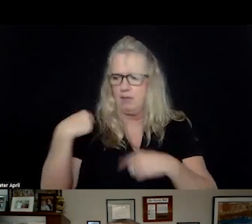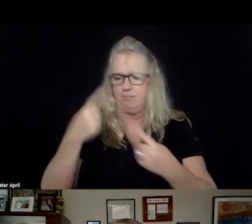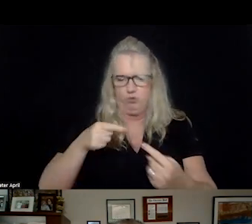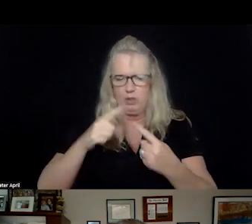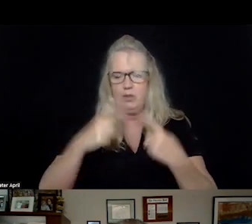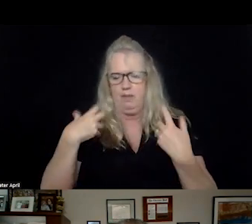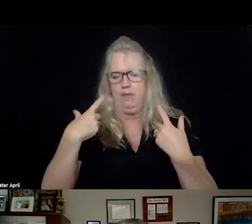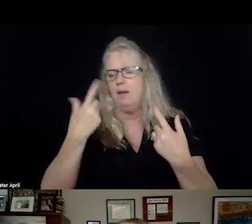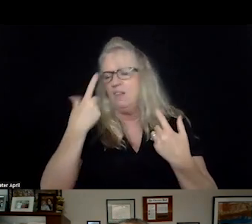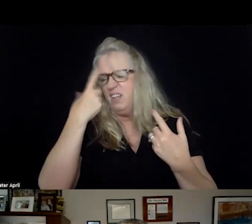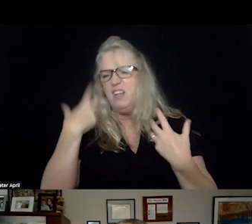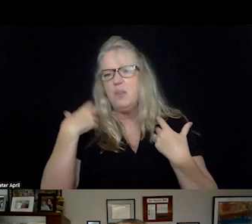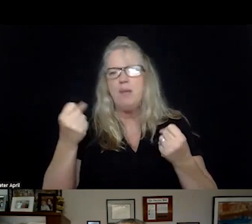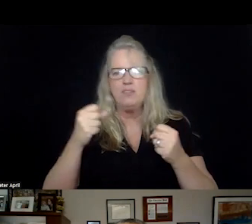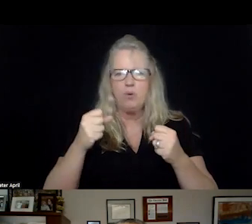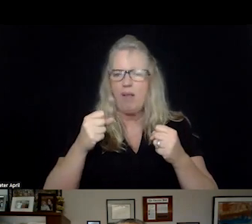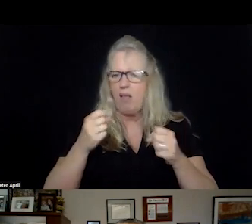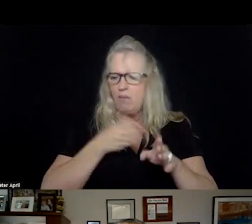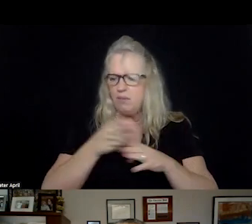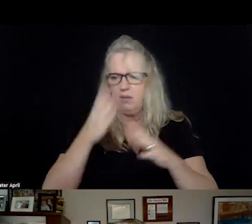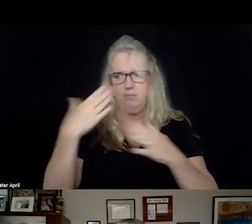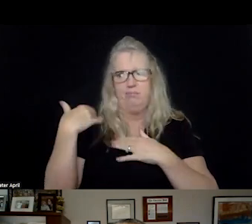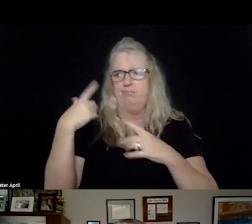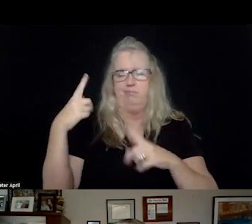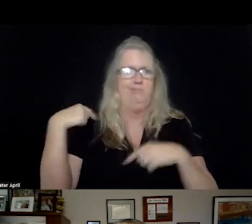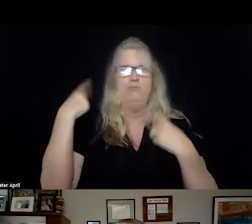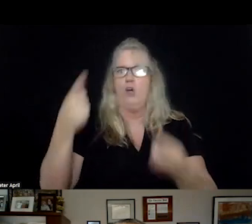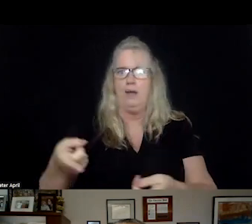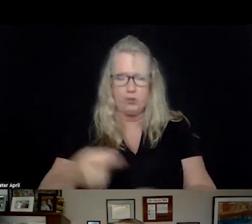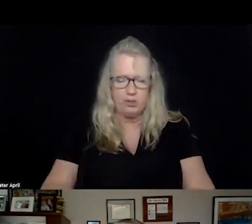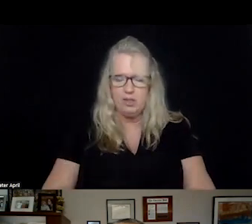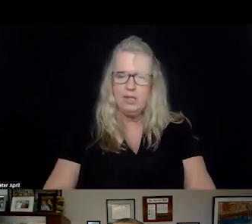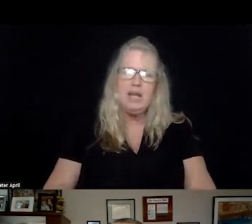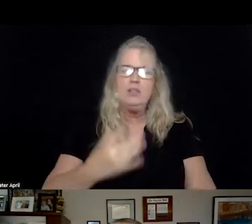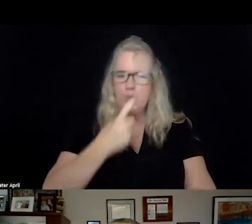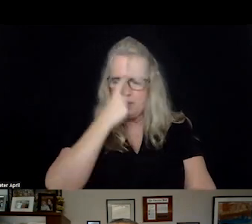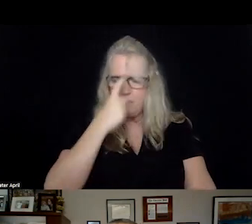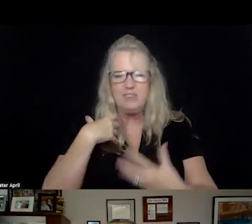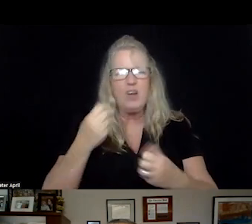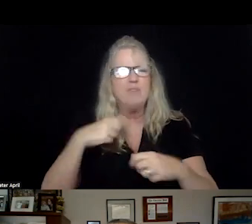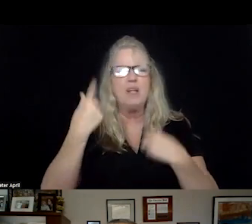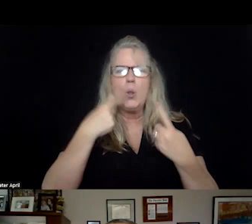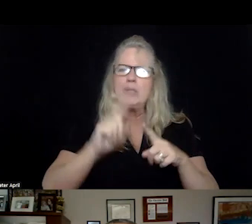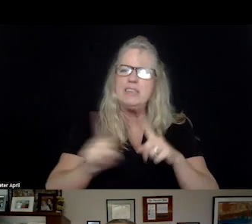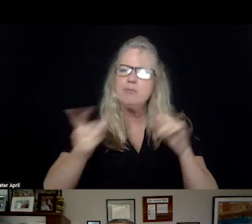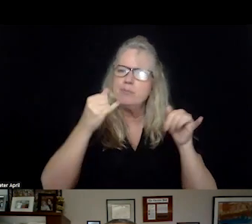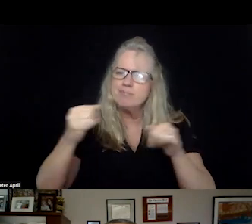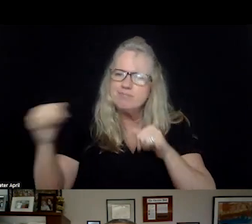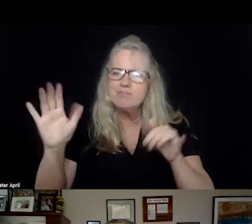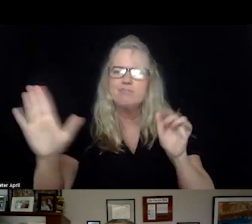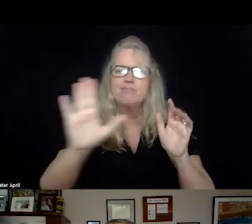field forever, in that mental health services can look so different from state to state. And I